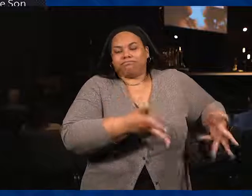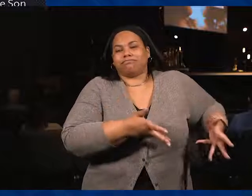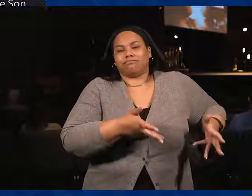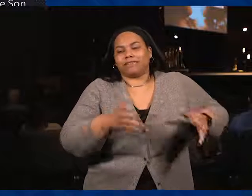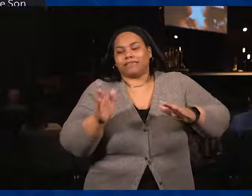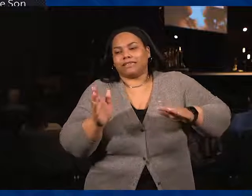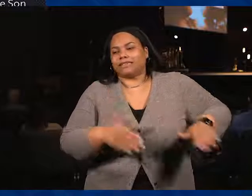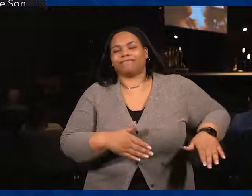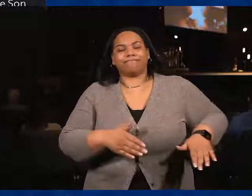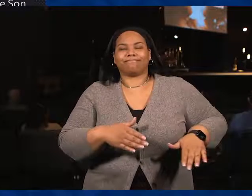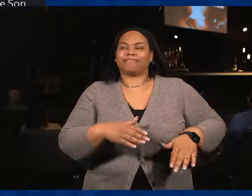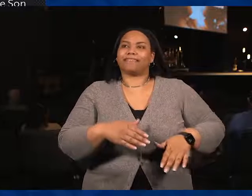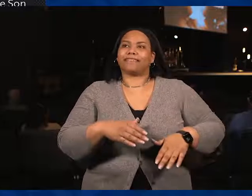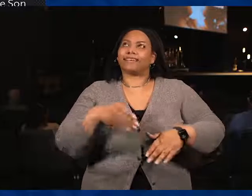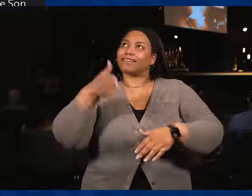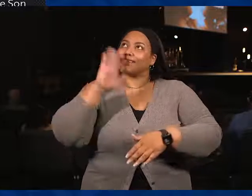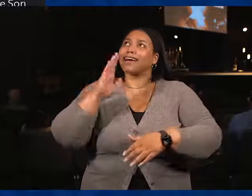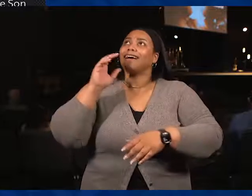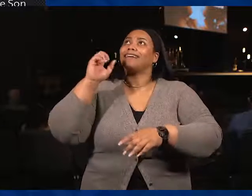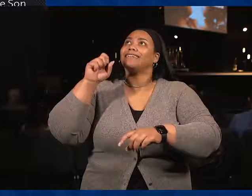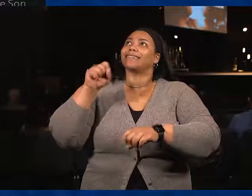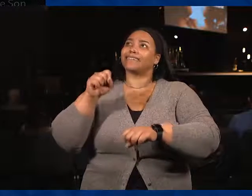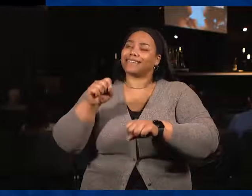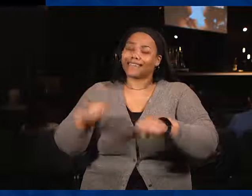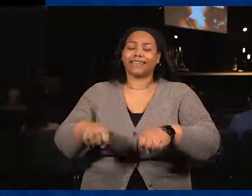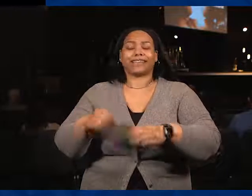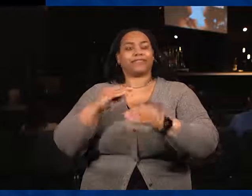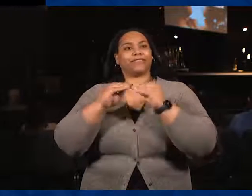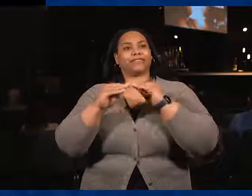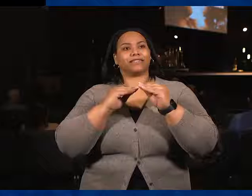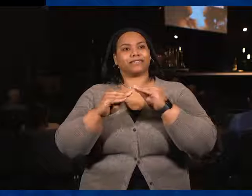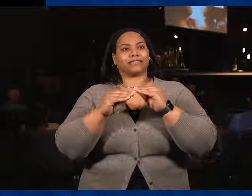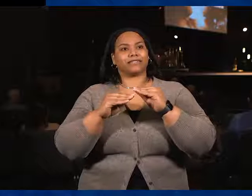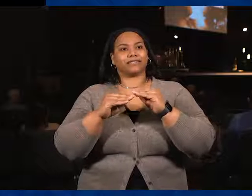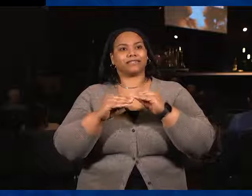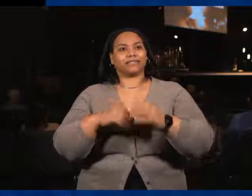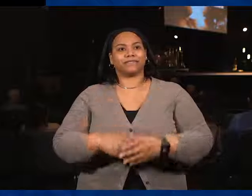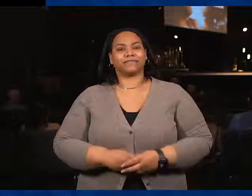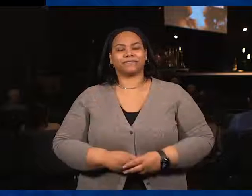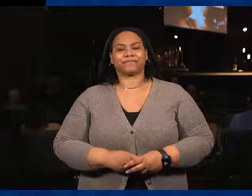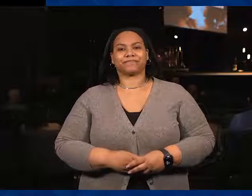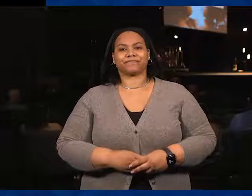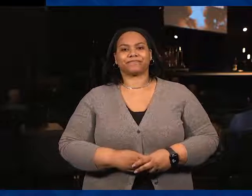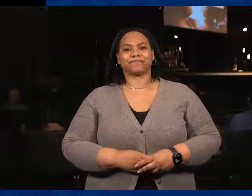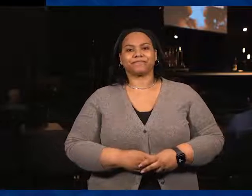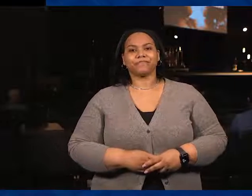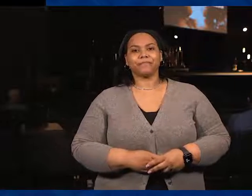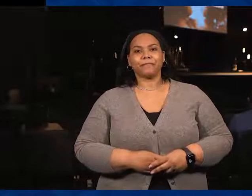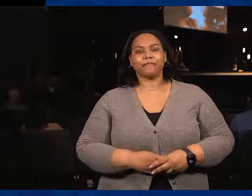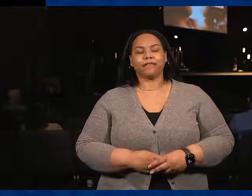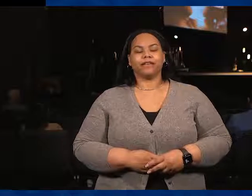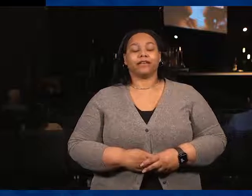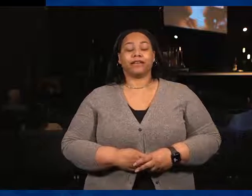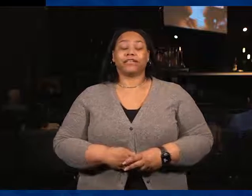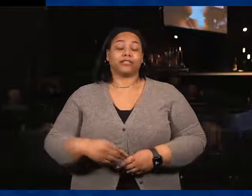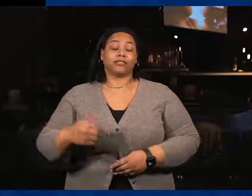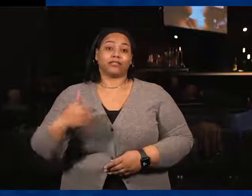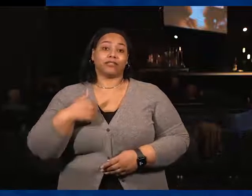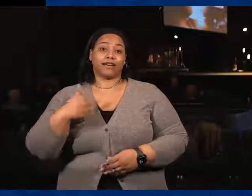done, but because of who God is. Let me wrap this up. I got enough